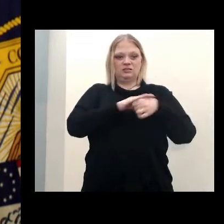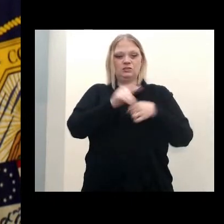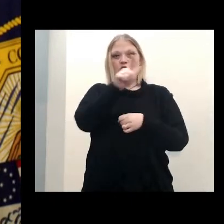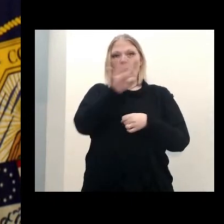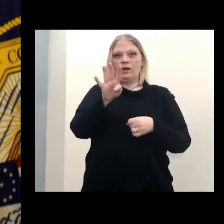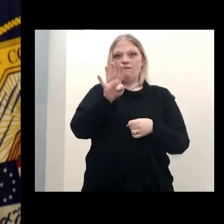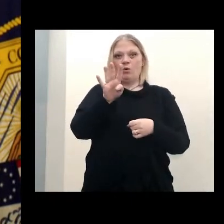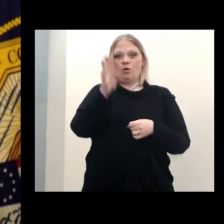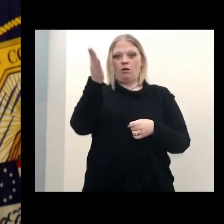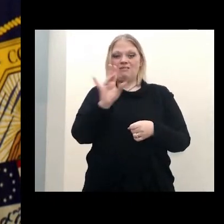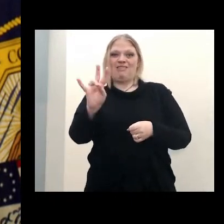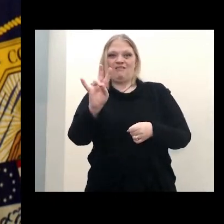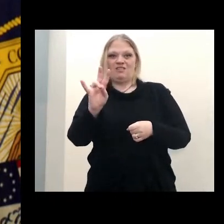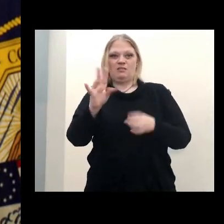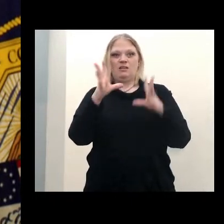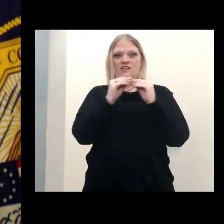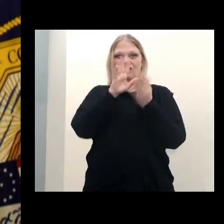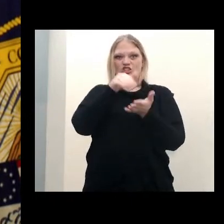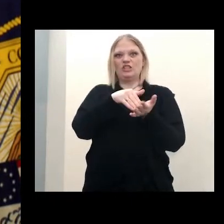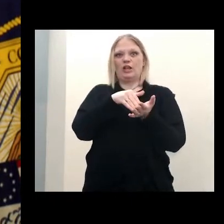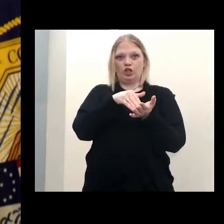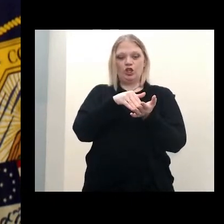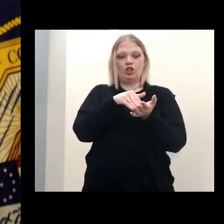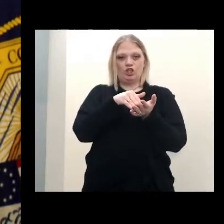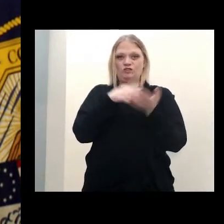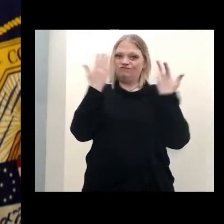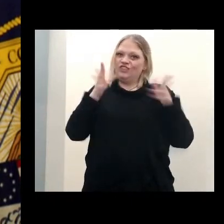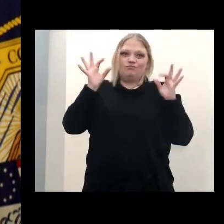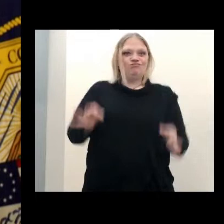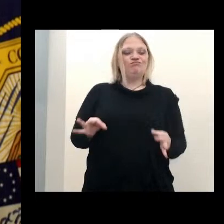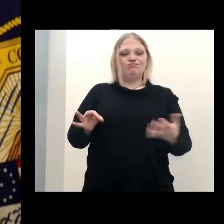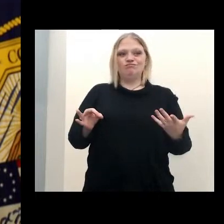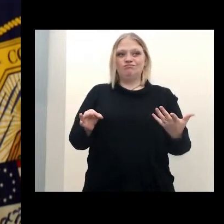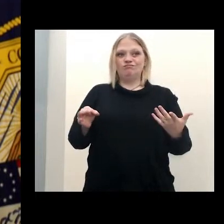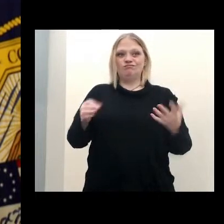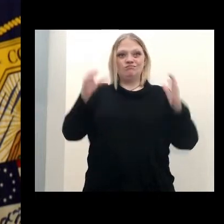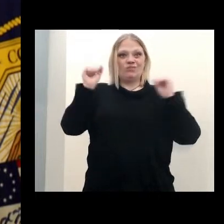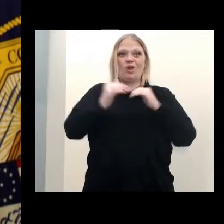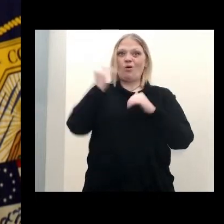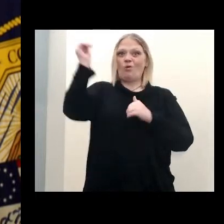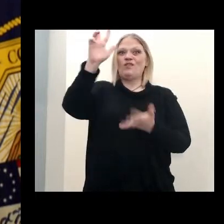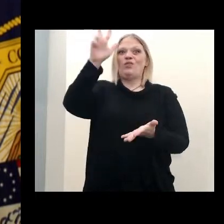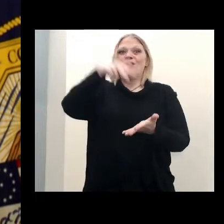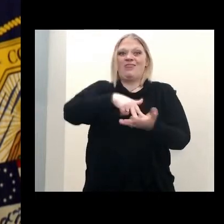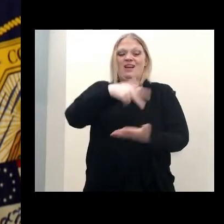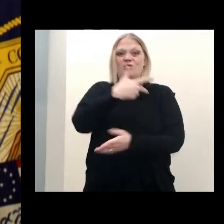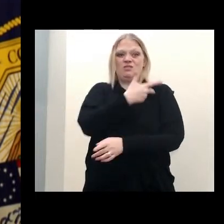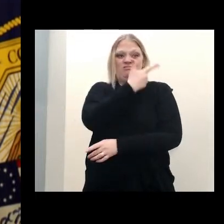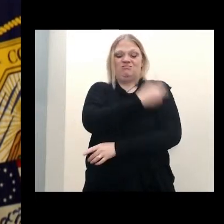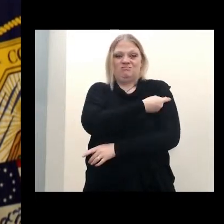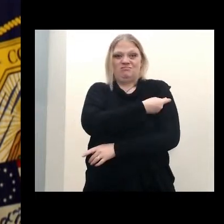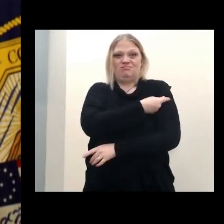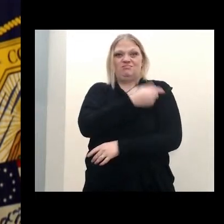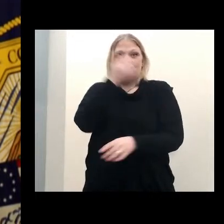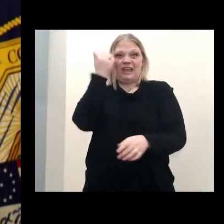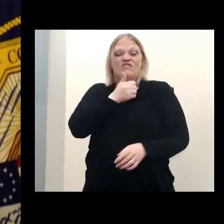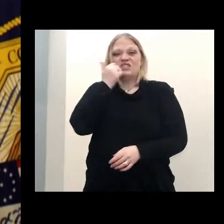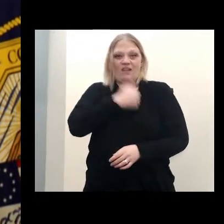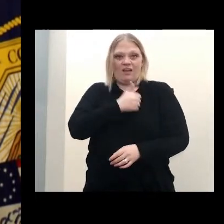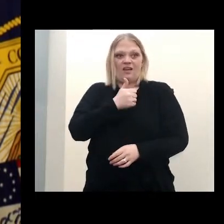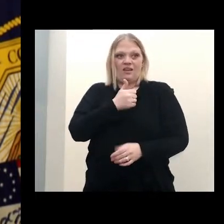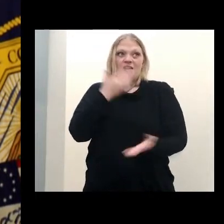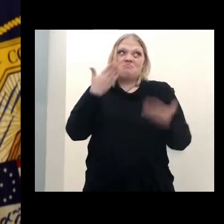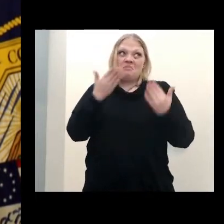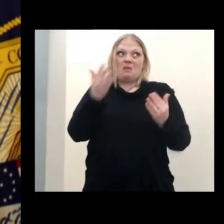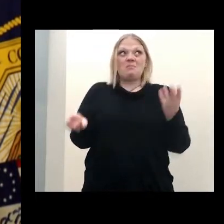7-day-a-week site at the convention center. We believe we'd be able to do over 3,000 doses a day at the convention center, possibly